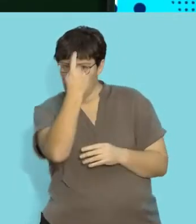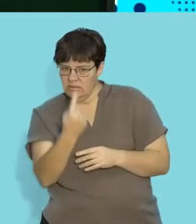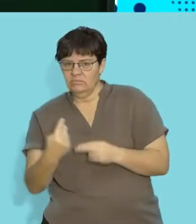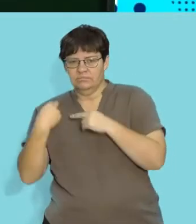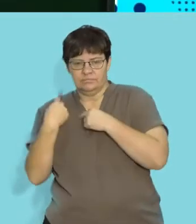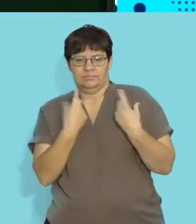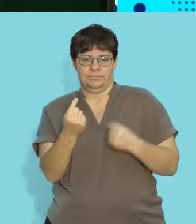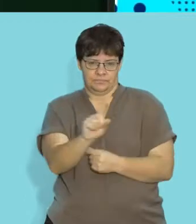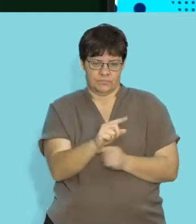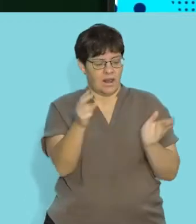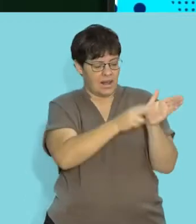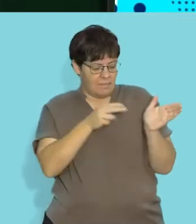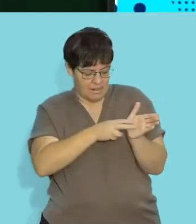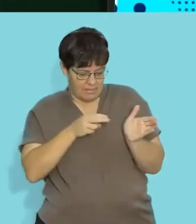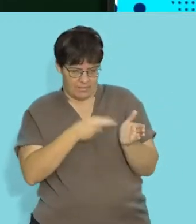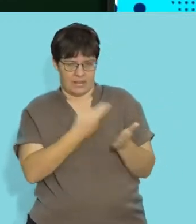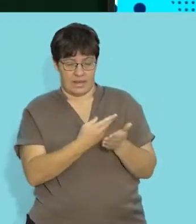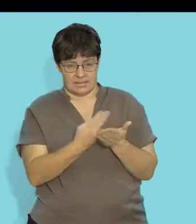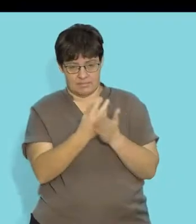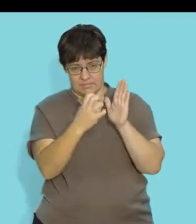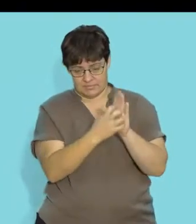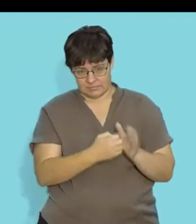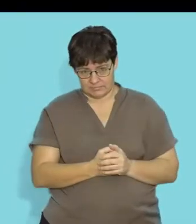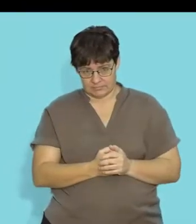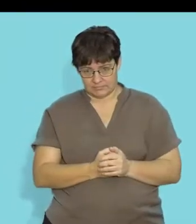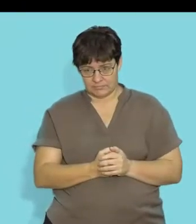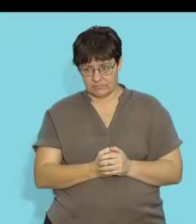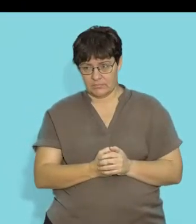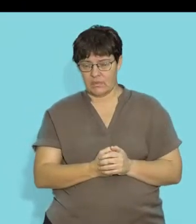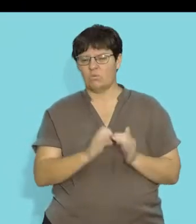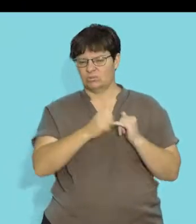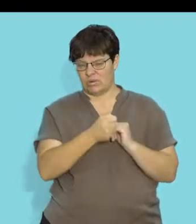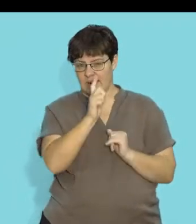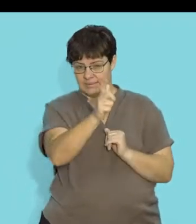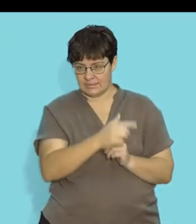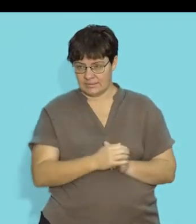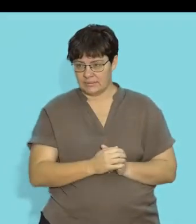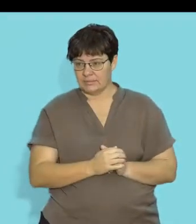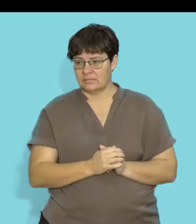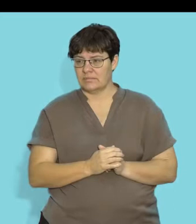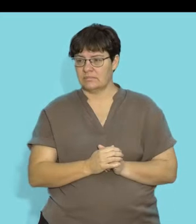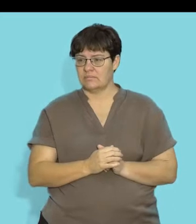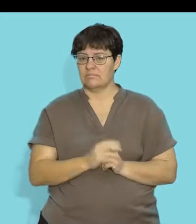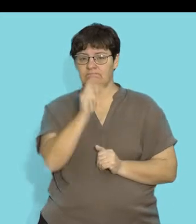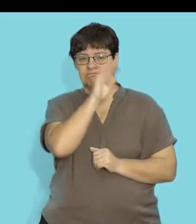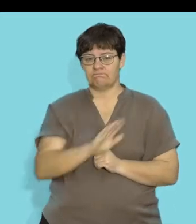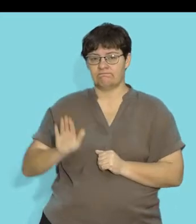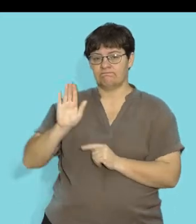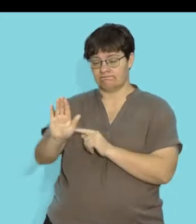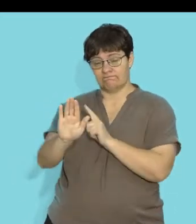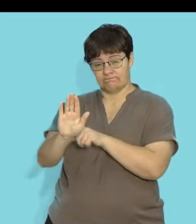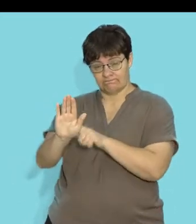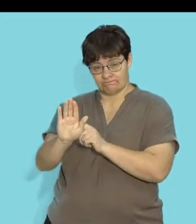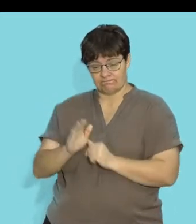able to label a diagram like this. So we're going to try that in a little while. As an overview of the female reproductive